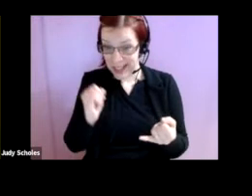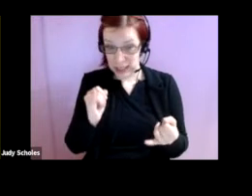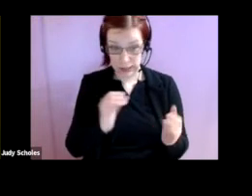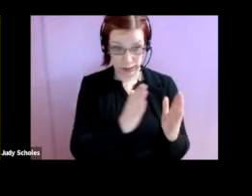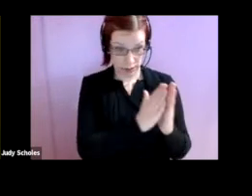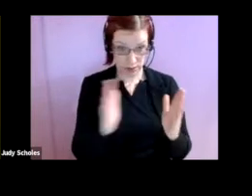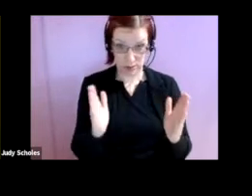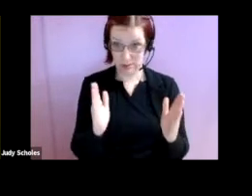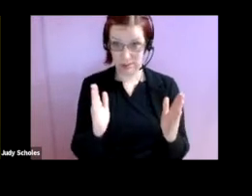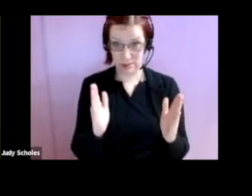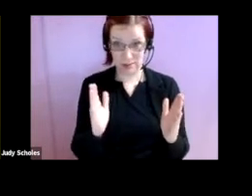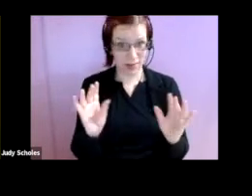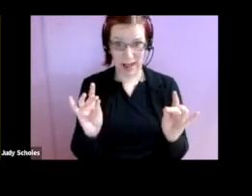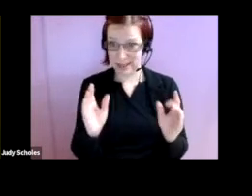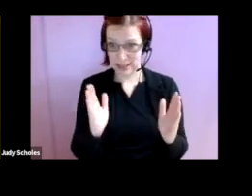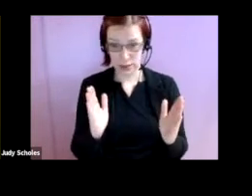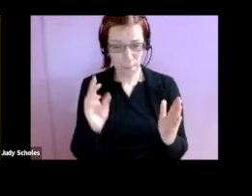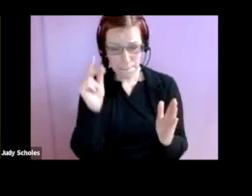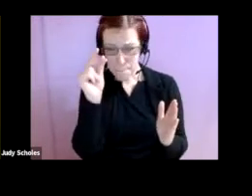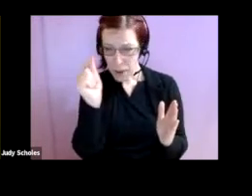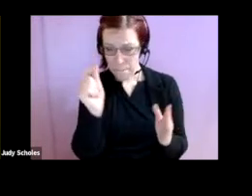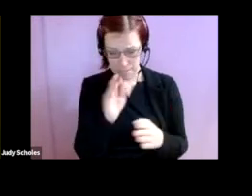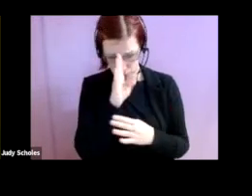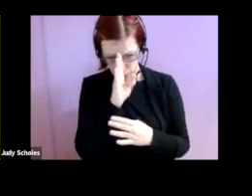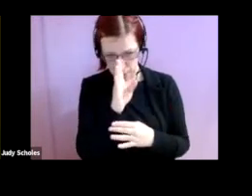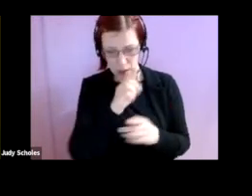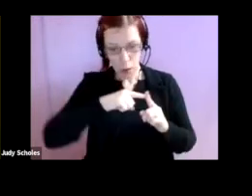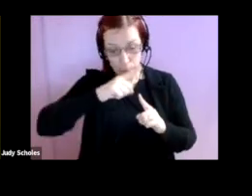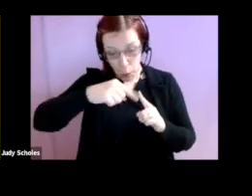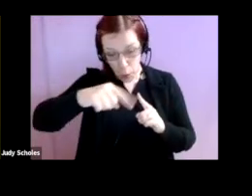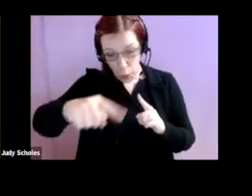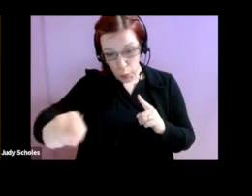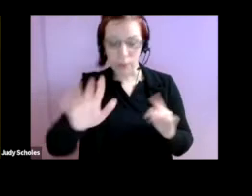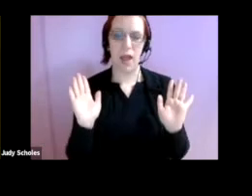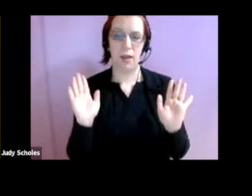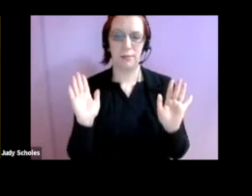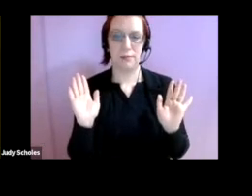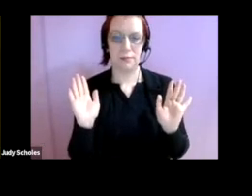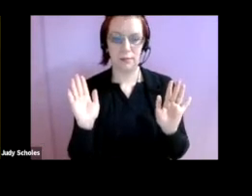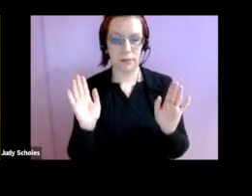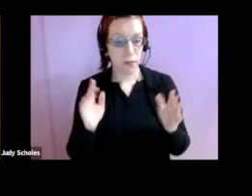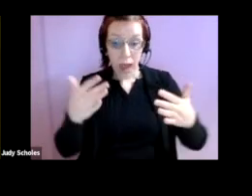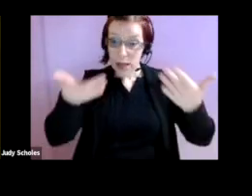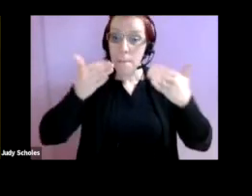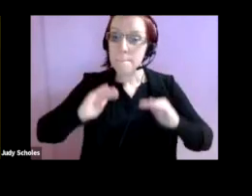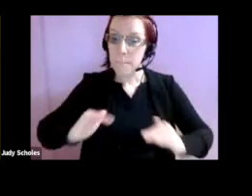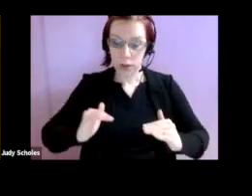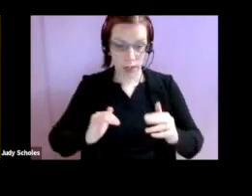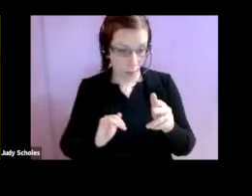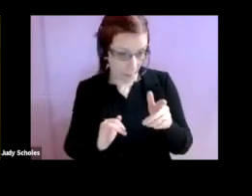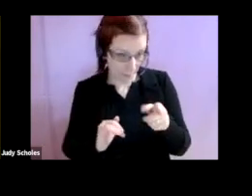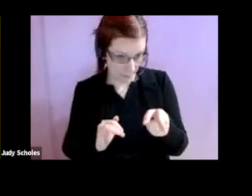signal shot through our observatories. And the bottom panel here is just a different way to